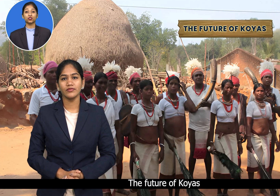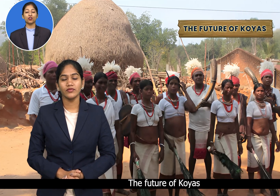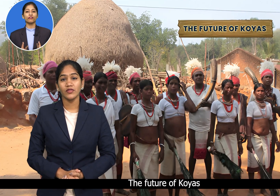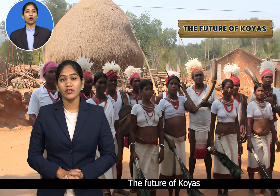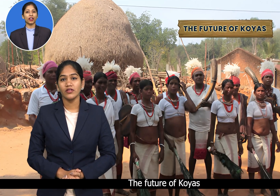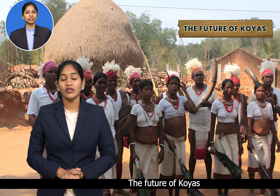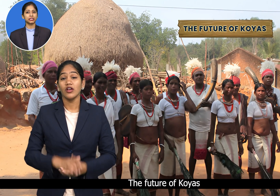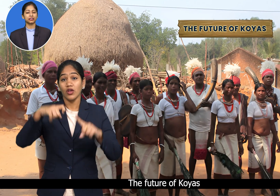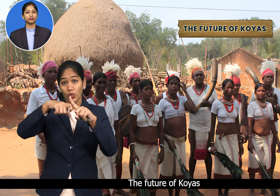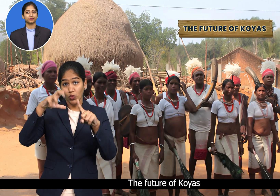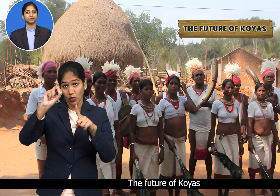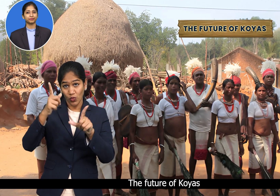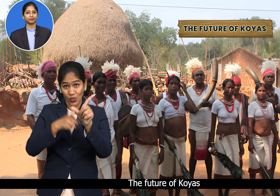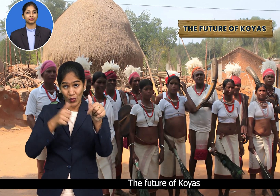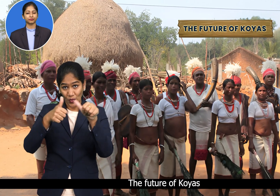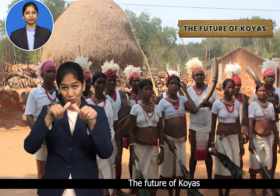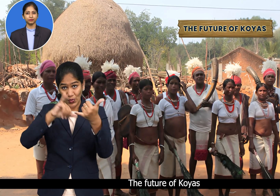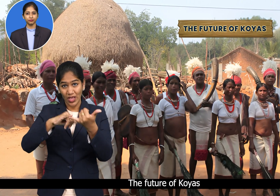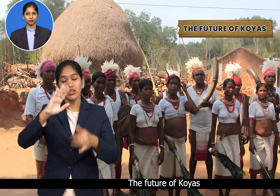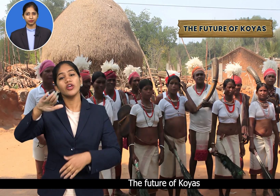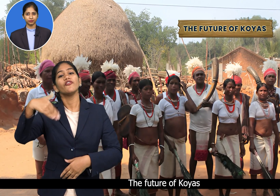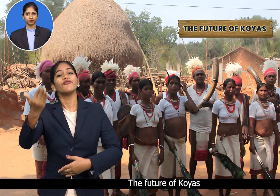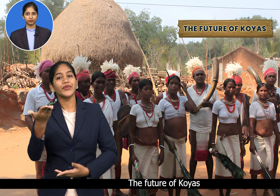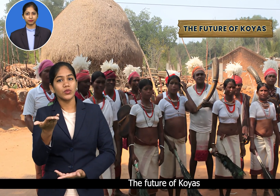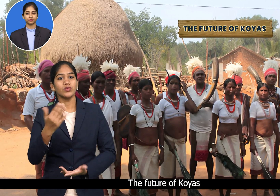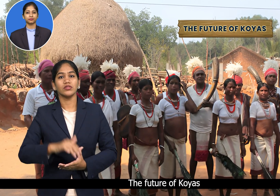The future of Koyas.